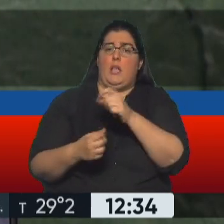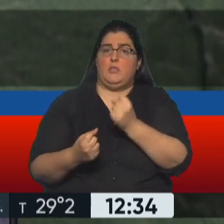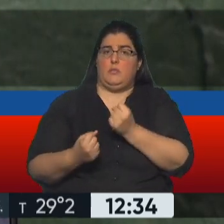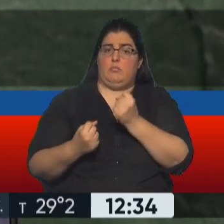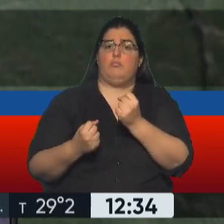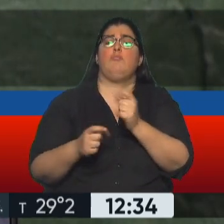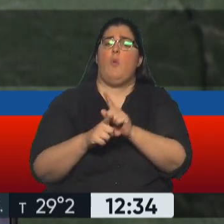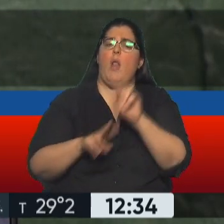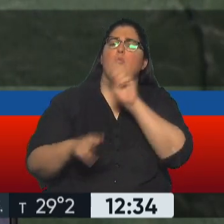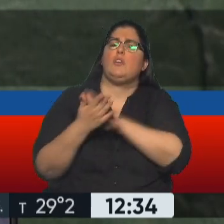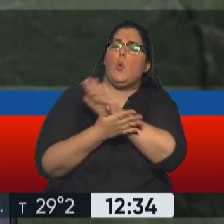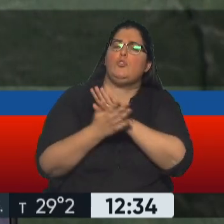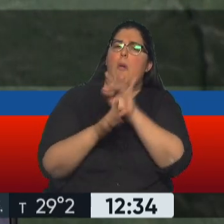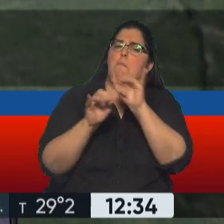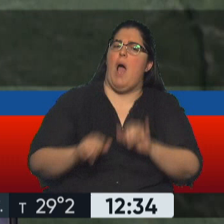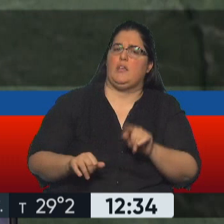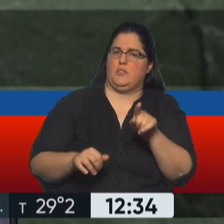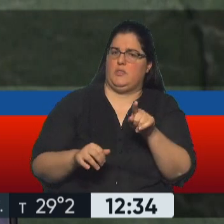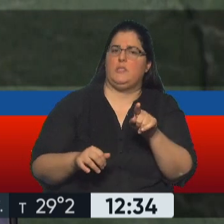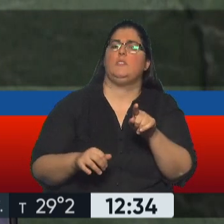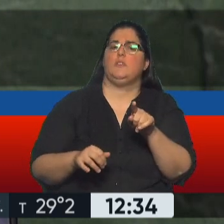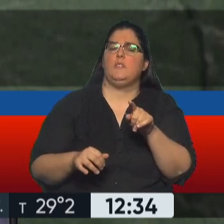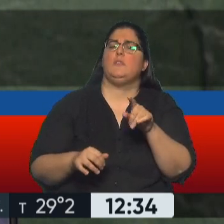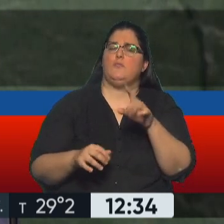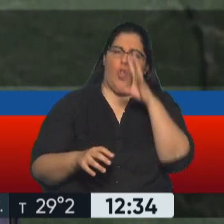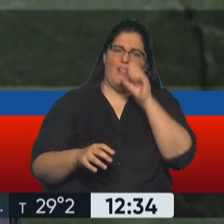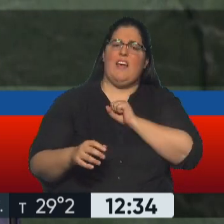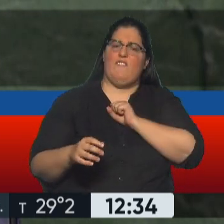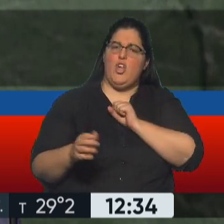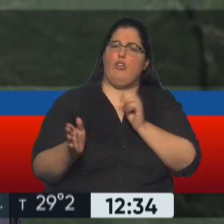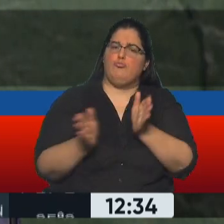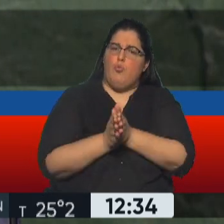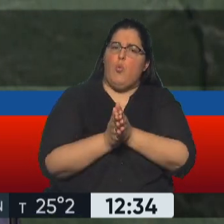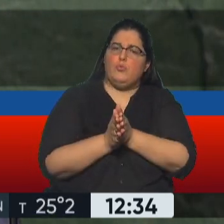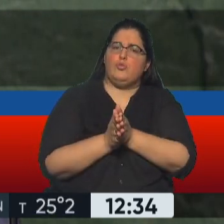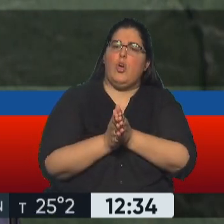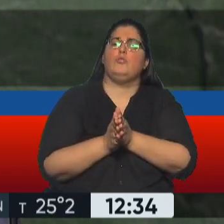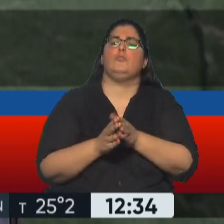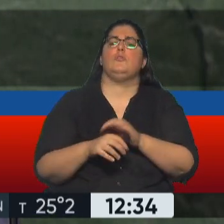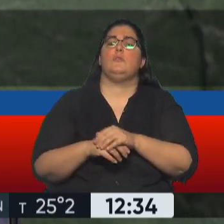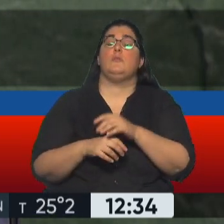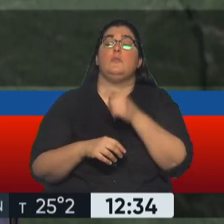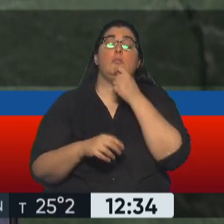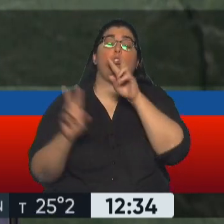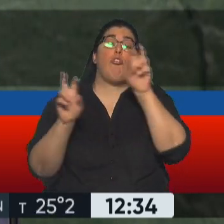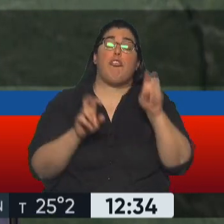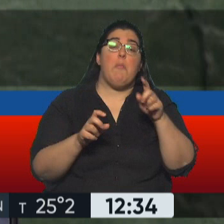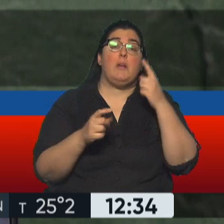peaceful resolution to shared challenges, even if we have intense disagreements in other